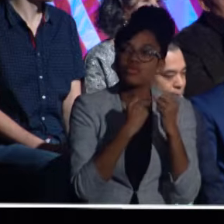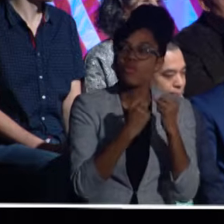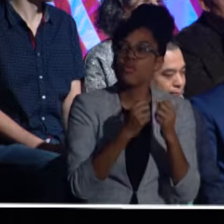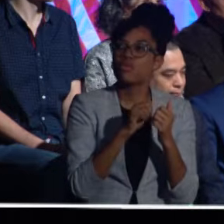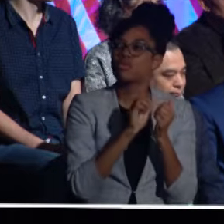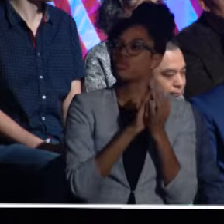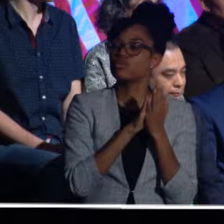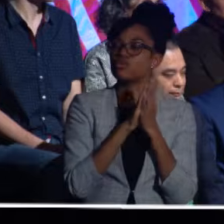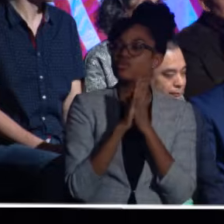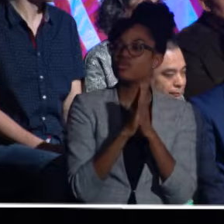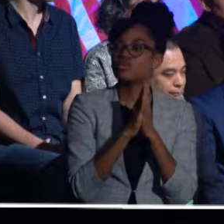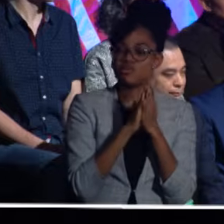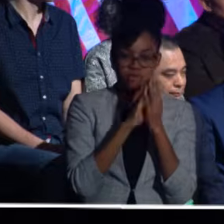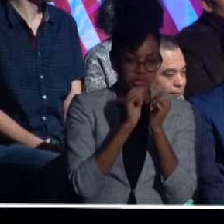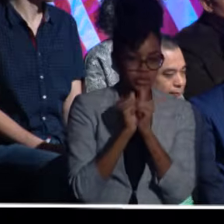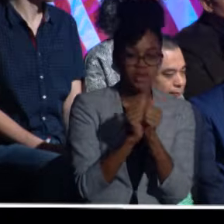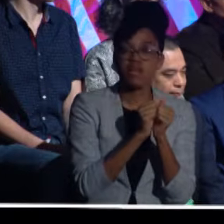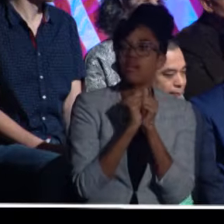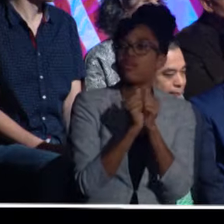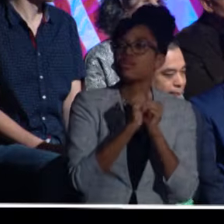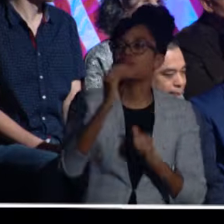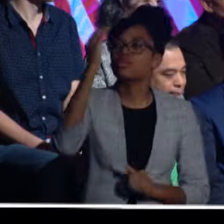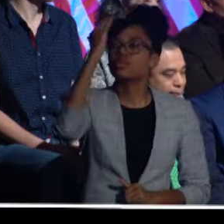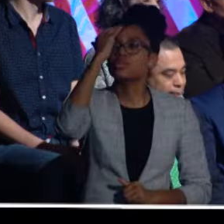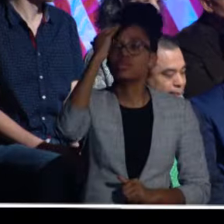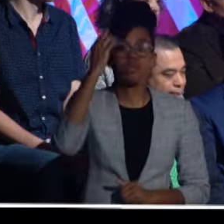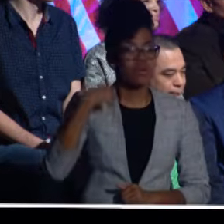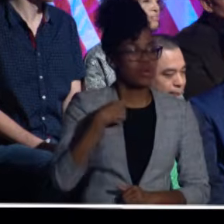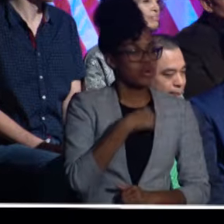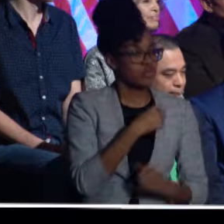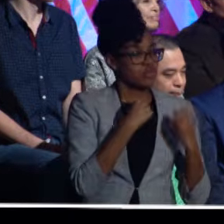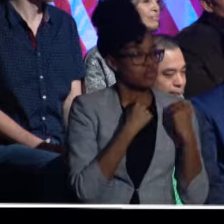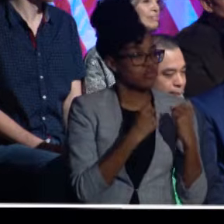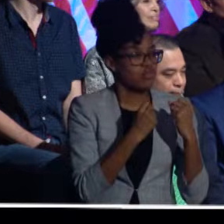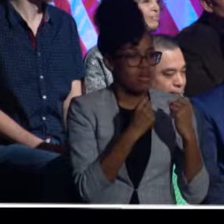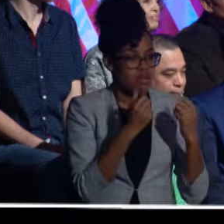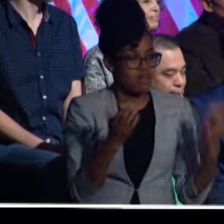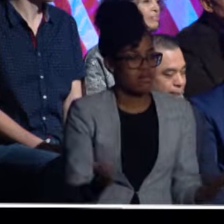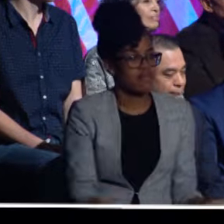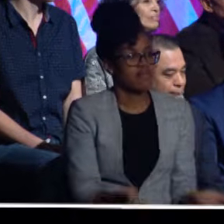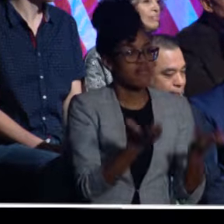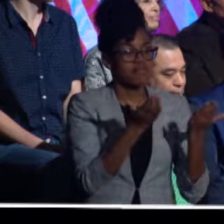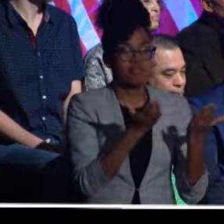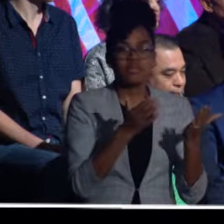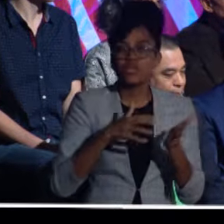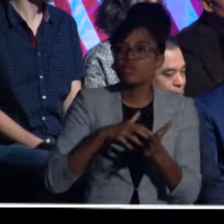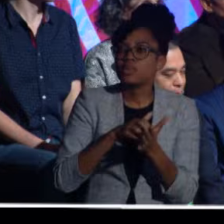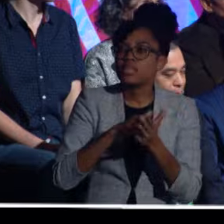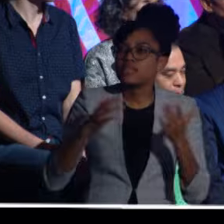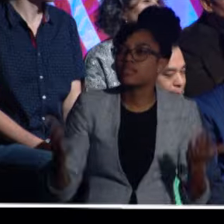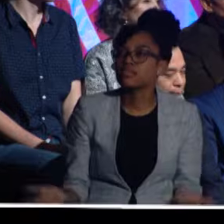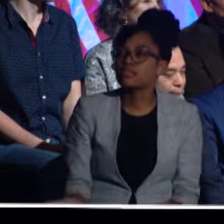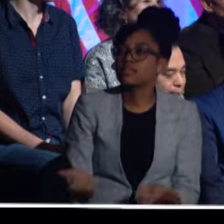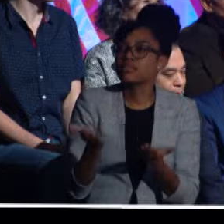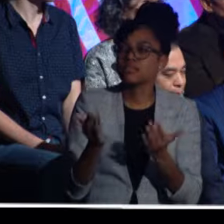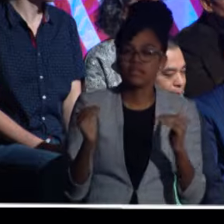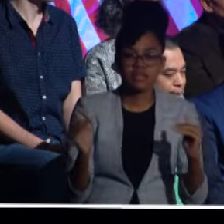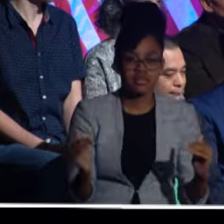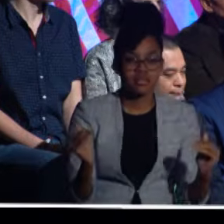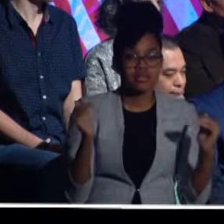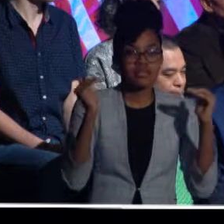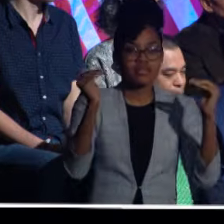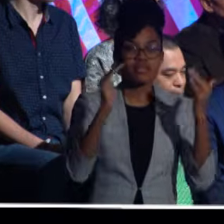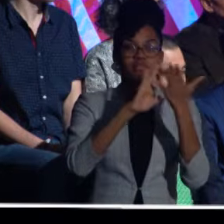When we lift up the struggling among us, we are better. When we live up to values rooted in justice and love, we